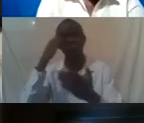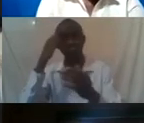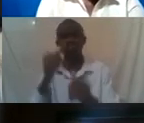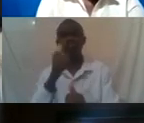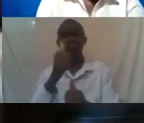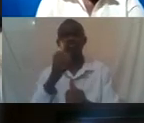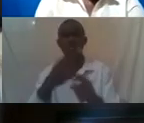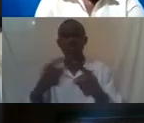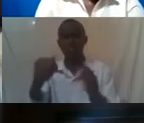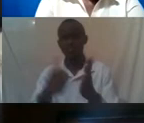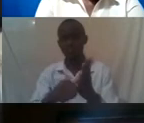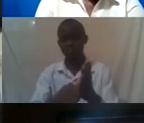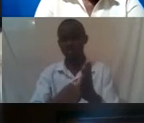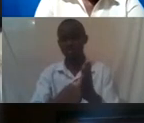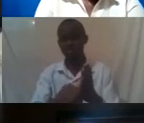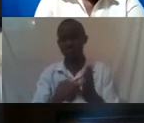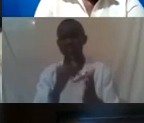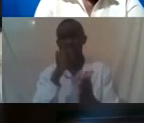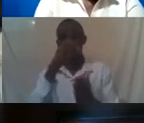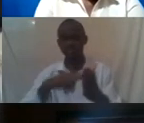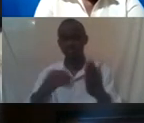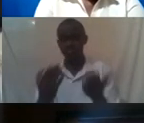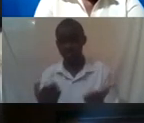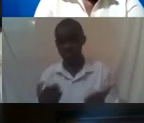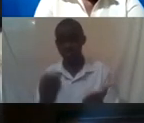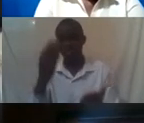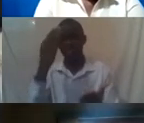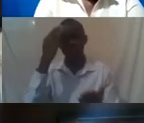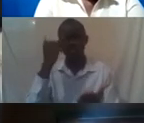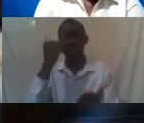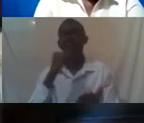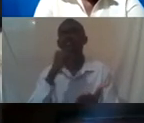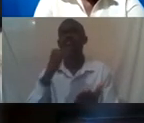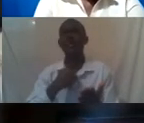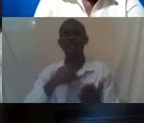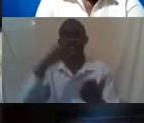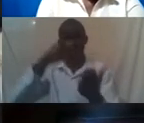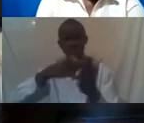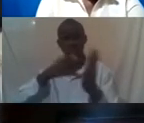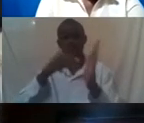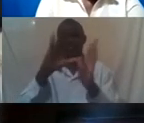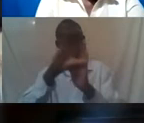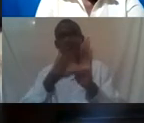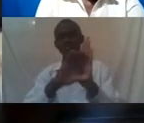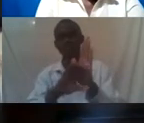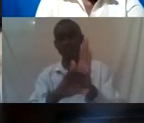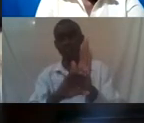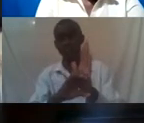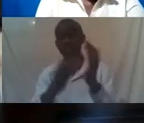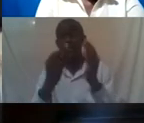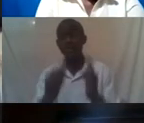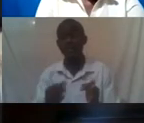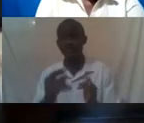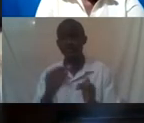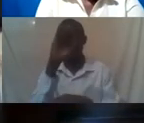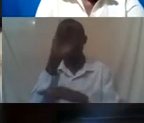problem is that why not put it in the constitution? And one may want to ask, those ones that are